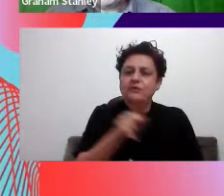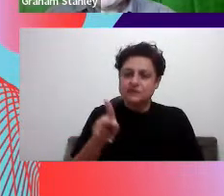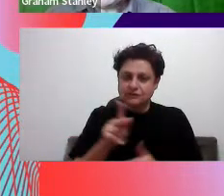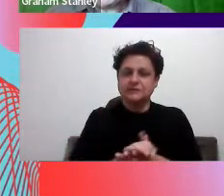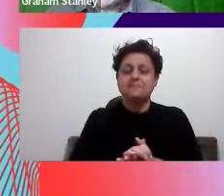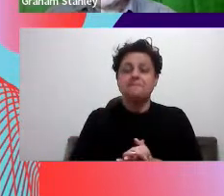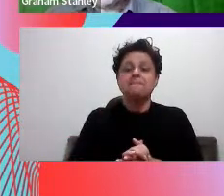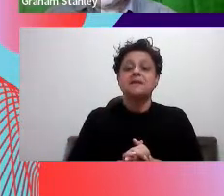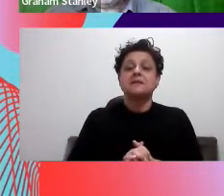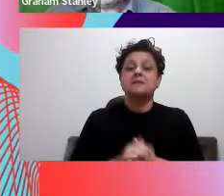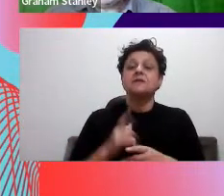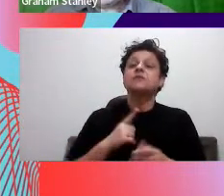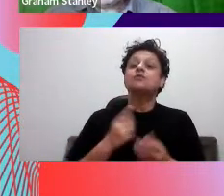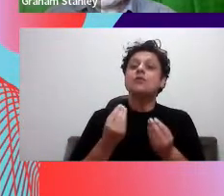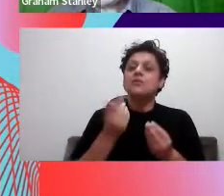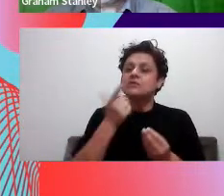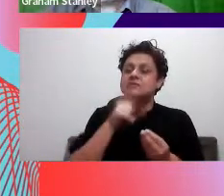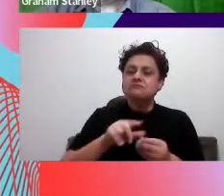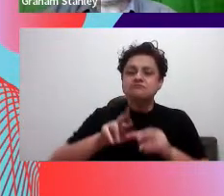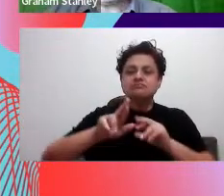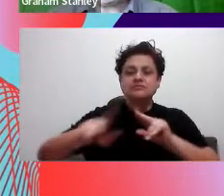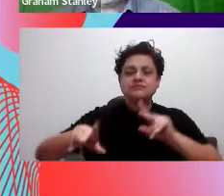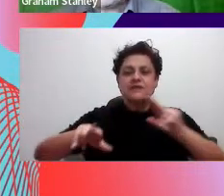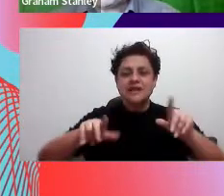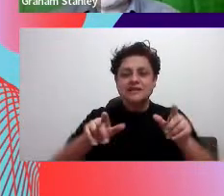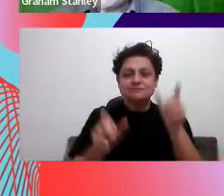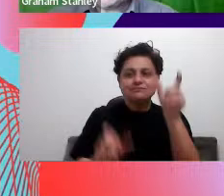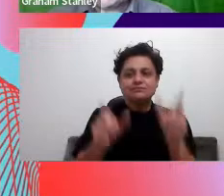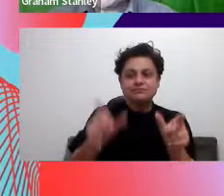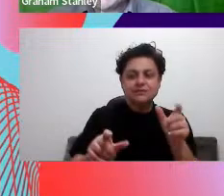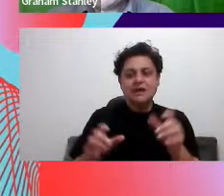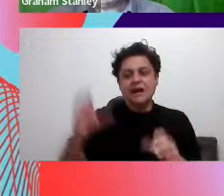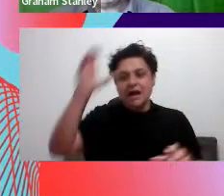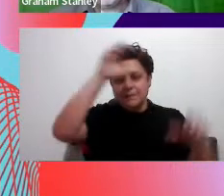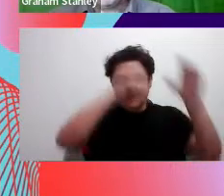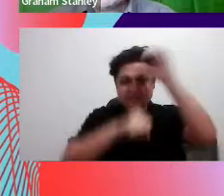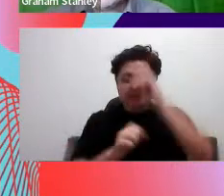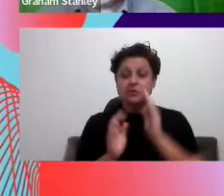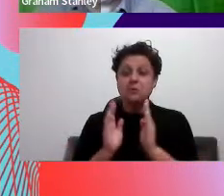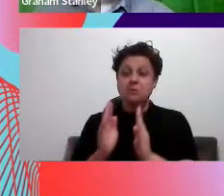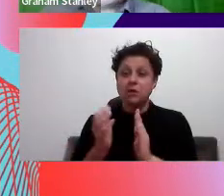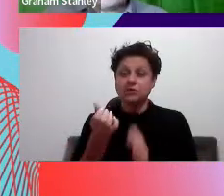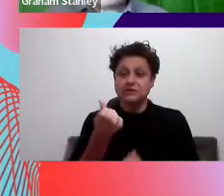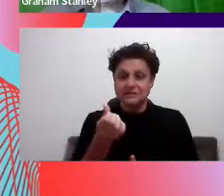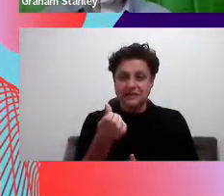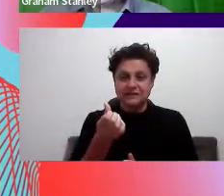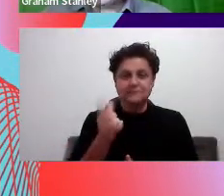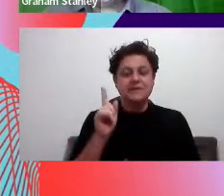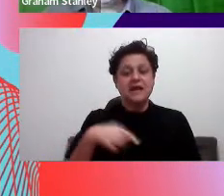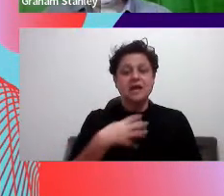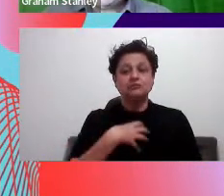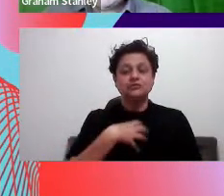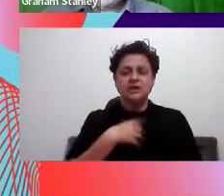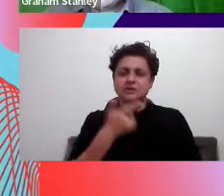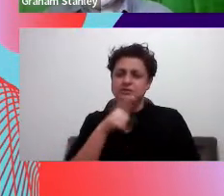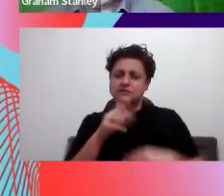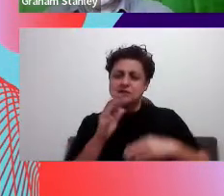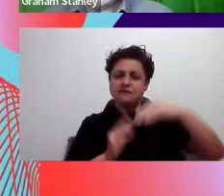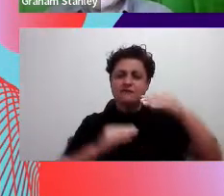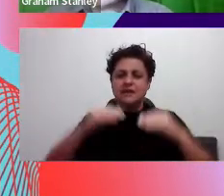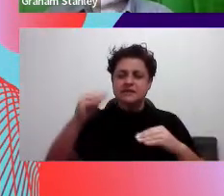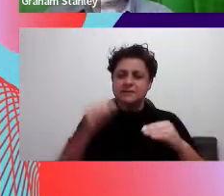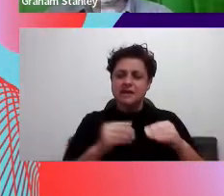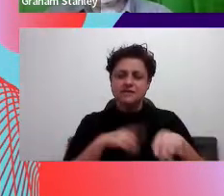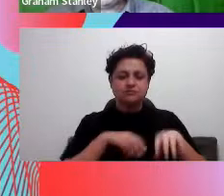is module 6, which introduces a flexible approach to differentiation aimed at promoting learner autonomy and boosting